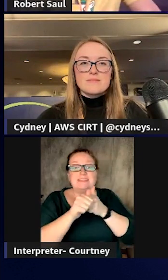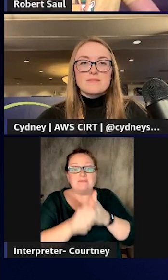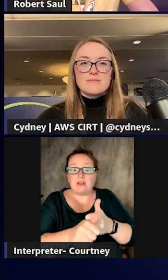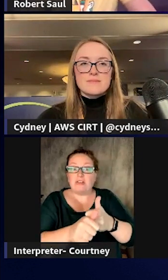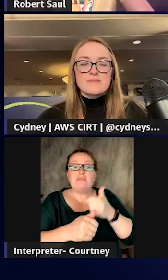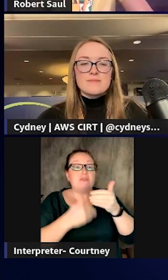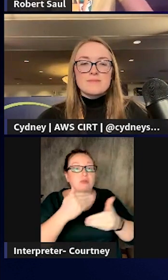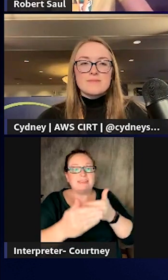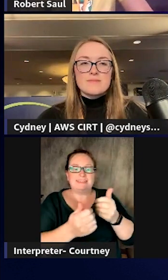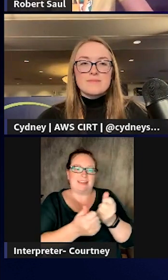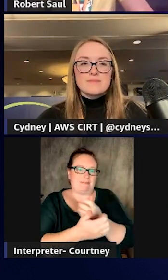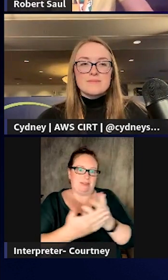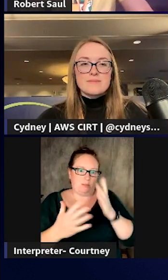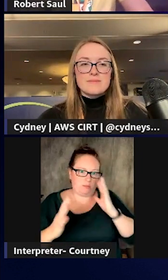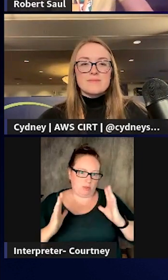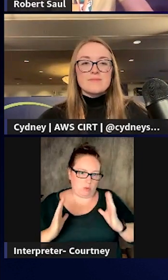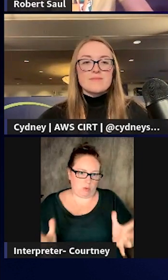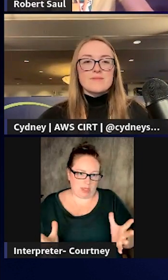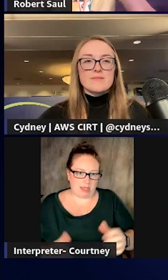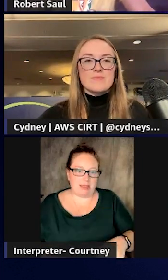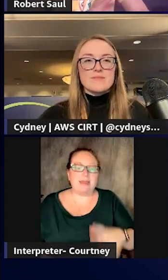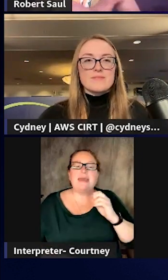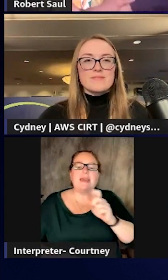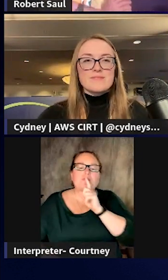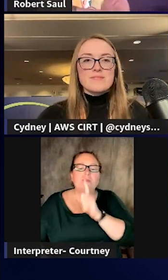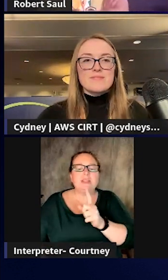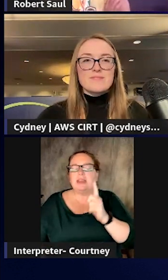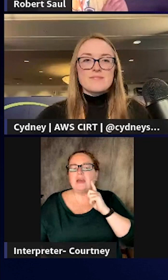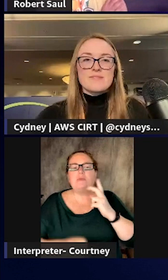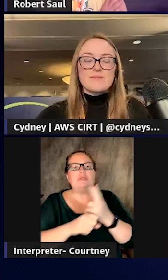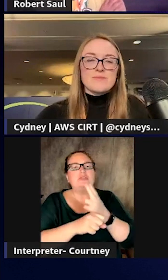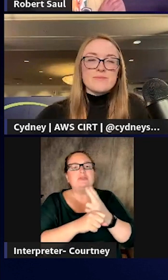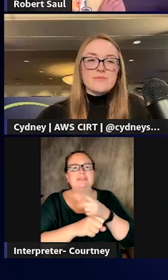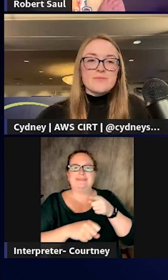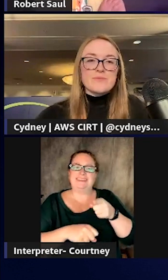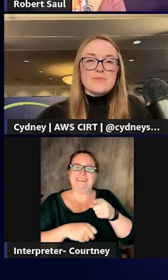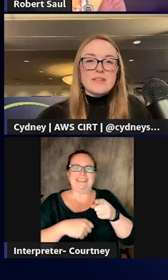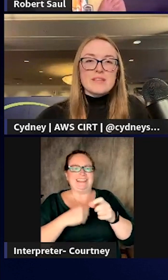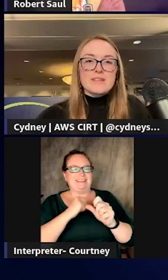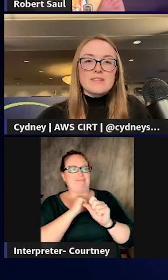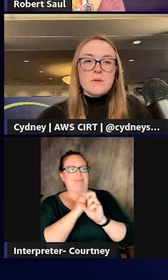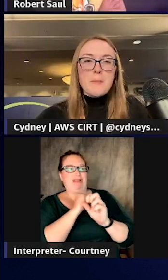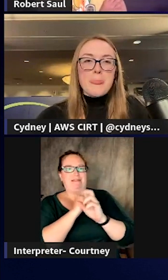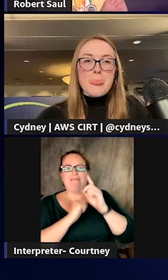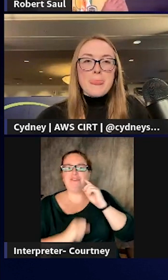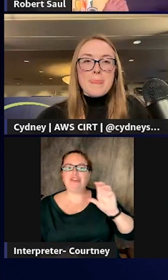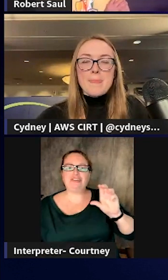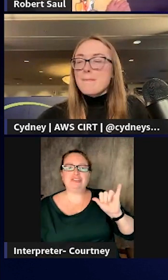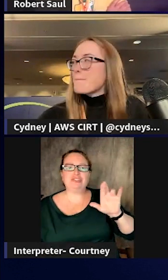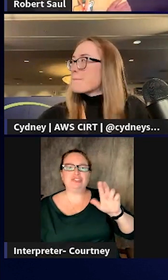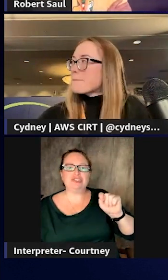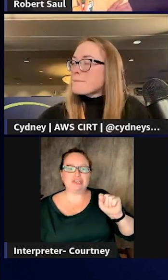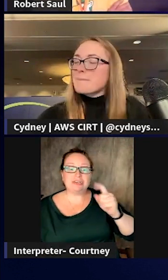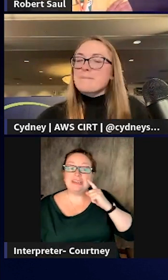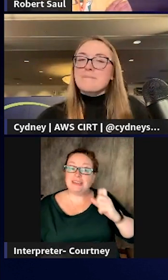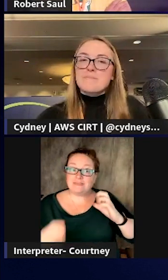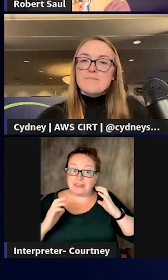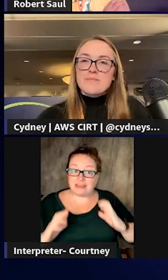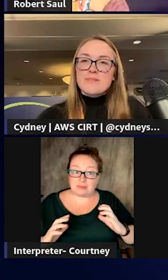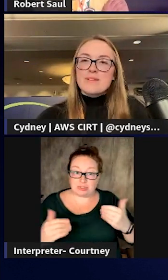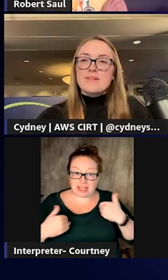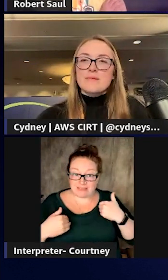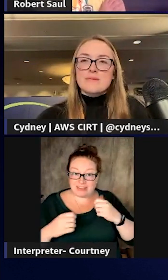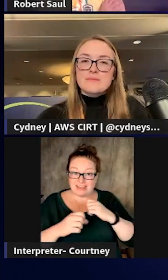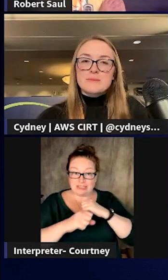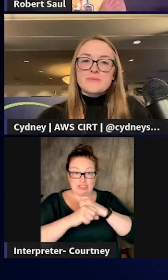okay. And really, I'll just use this as kind of a plug for CIRT. If customers are having a security incident